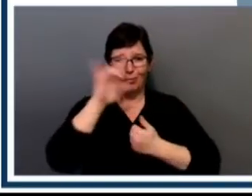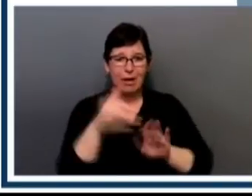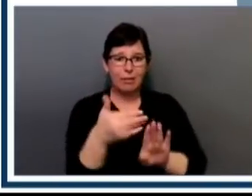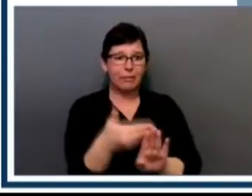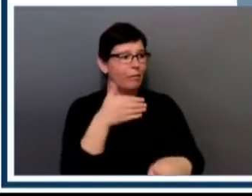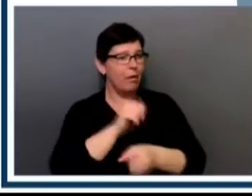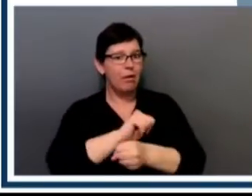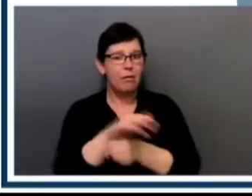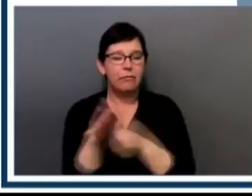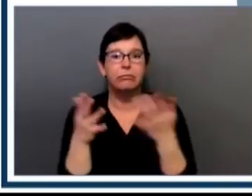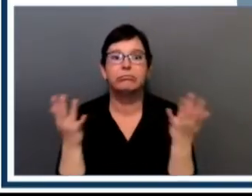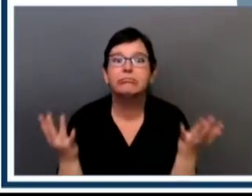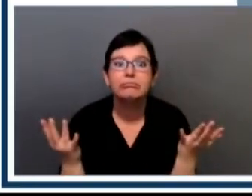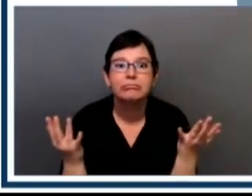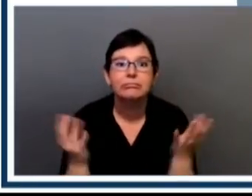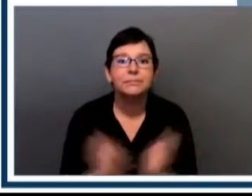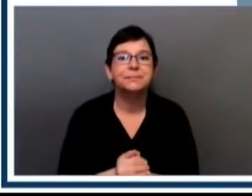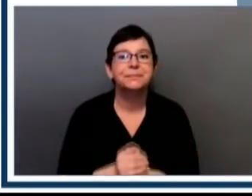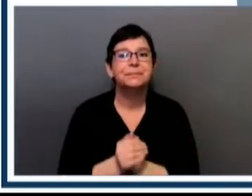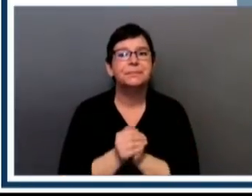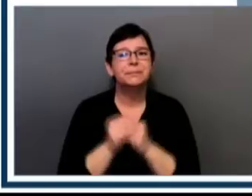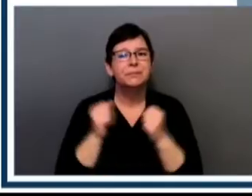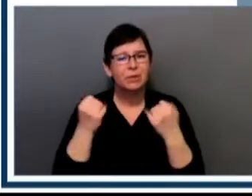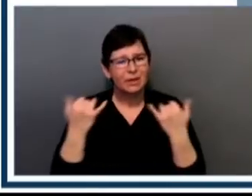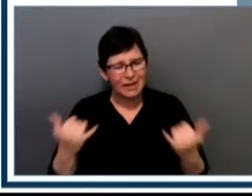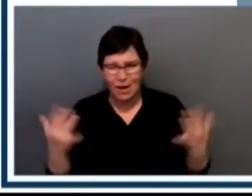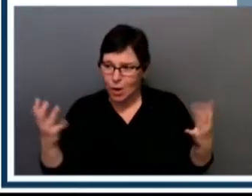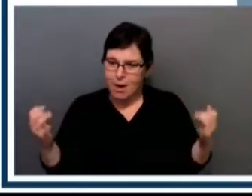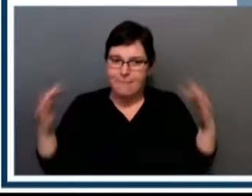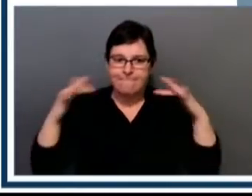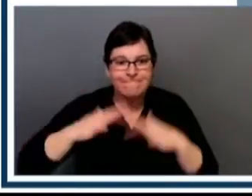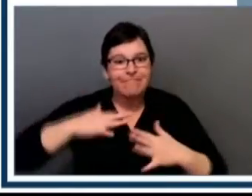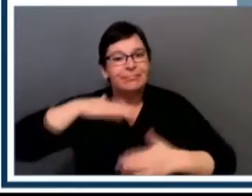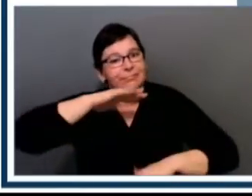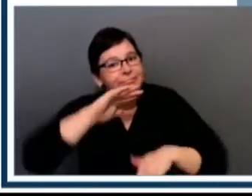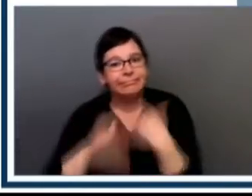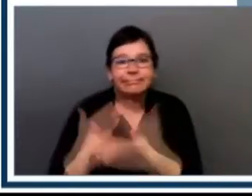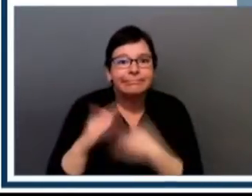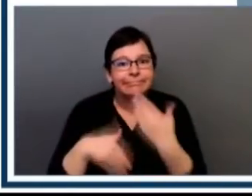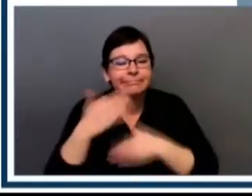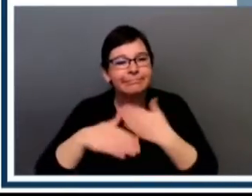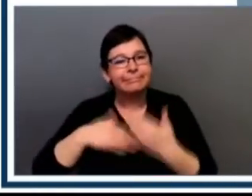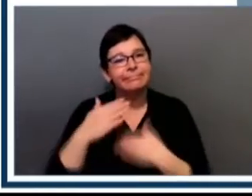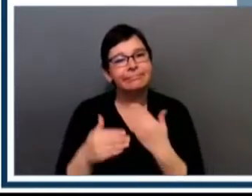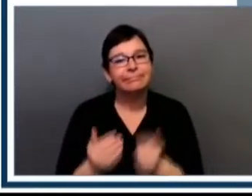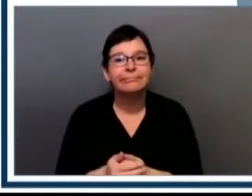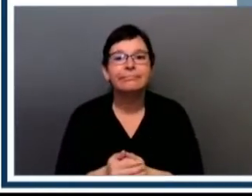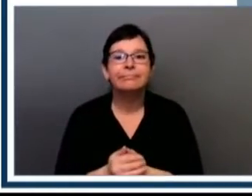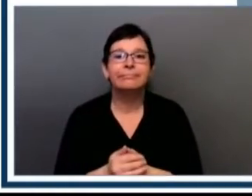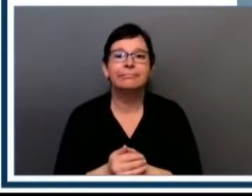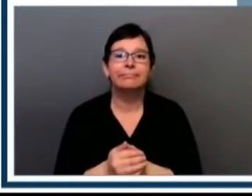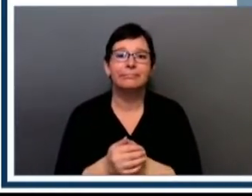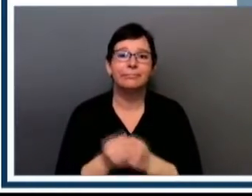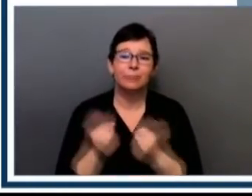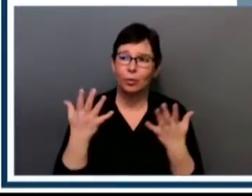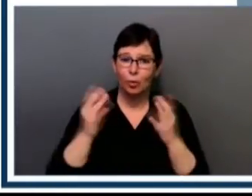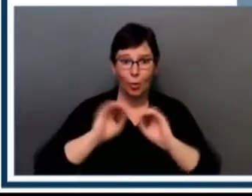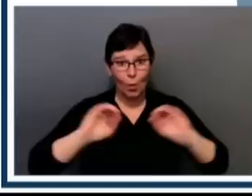way things were before, comes with its own uncertainty and stress. That is understandable and quite normal.